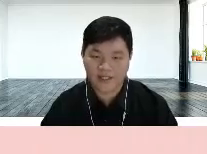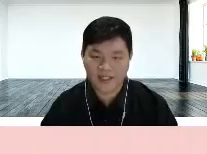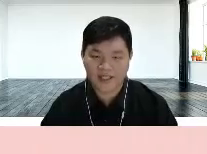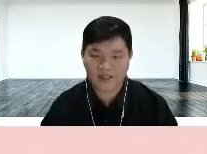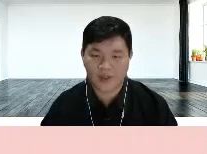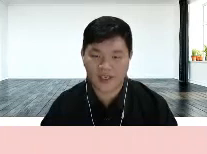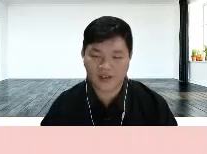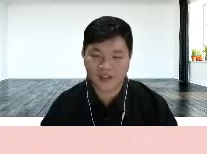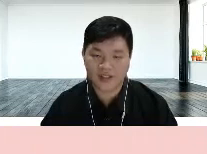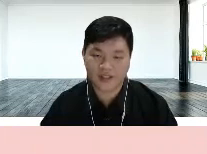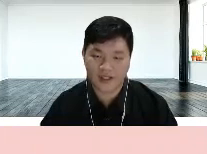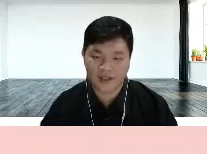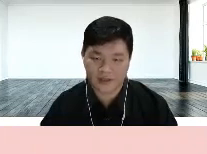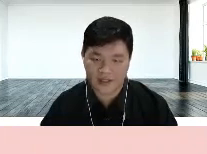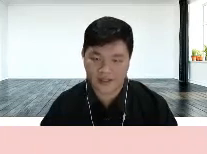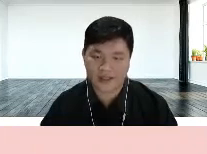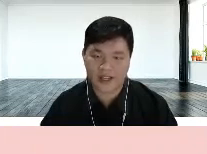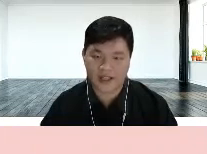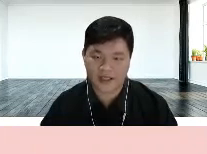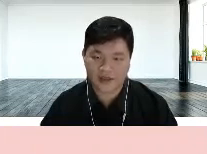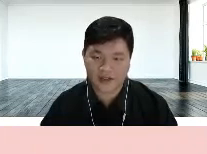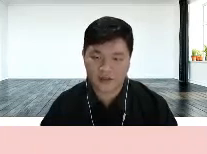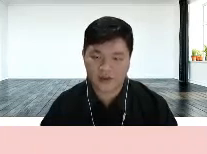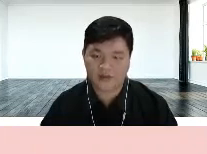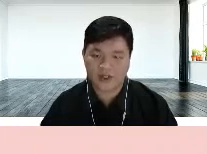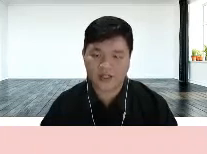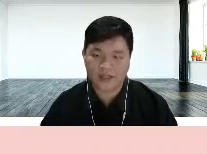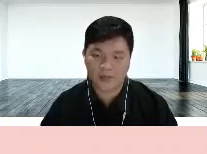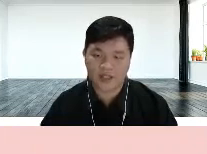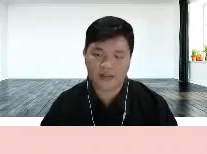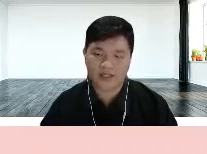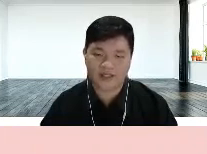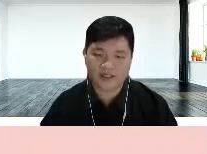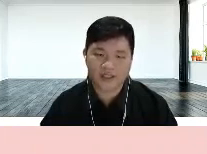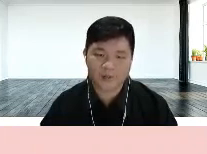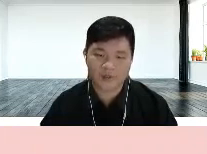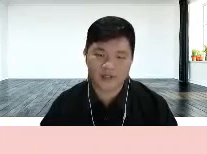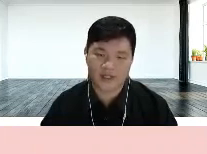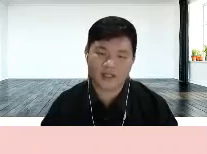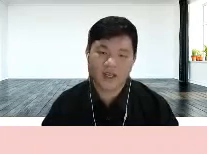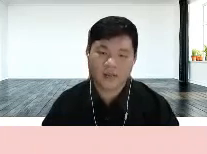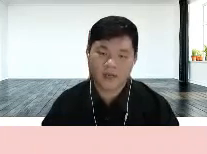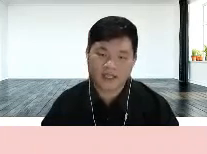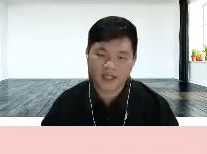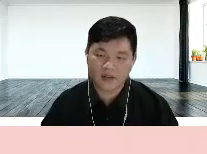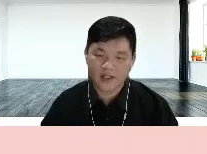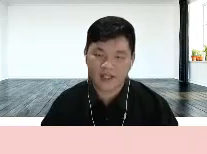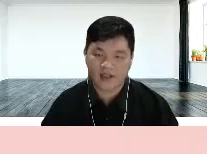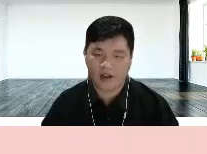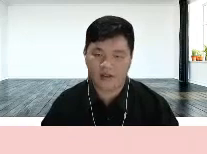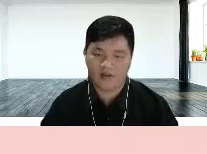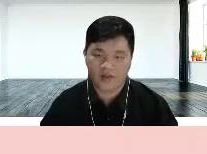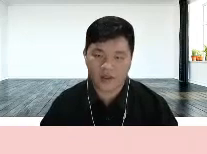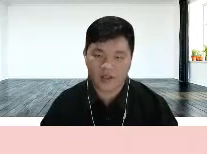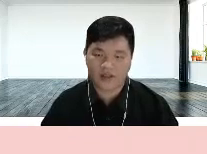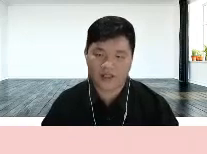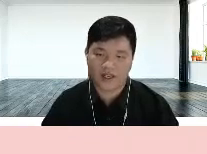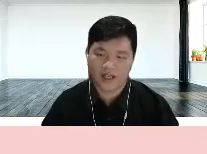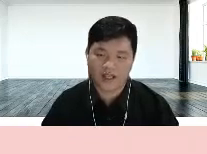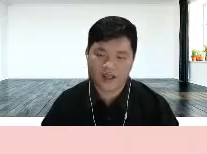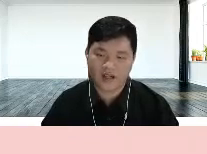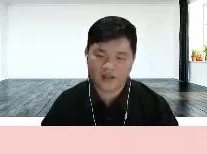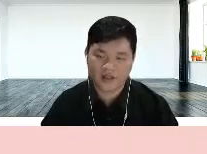If Bacara gets 100 initial users and the user growth for each month reaches 30%, Bacara will get around